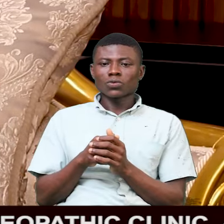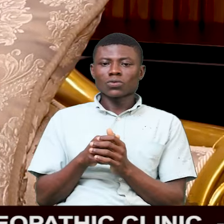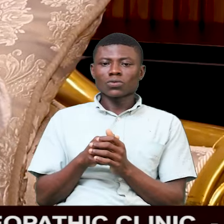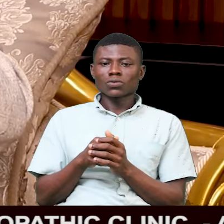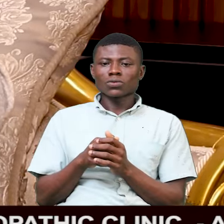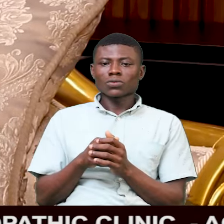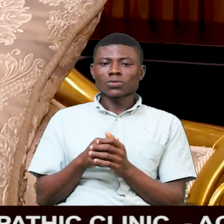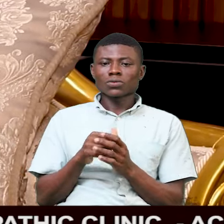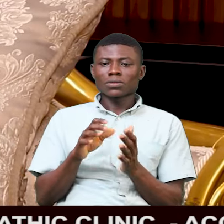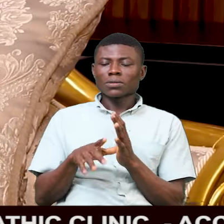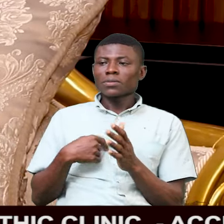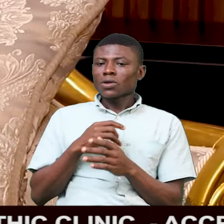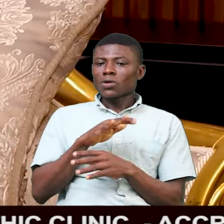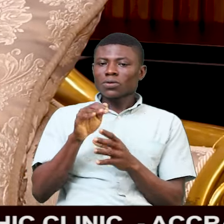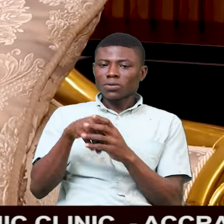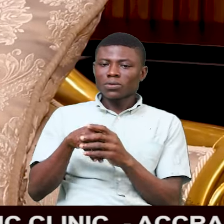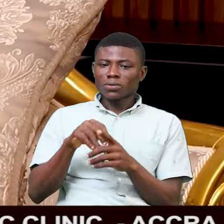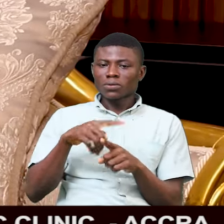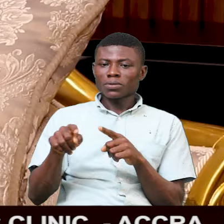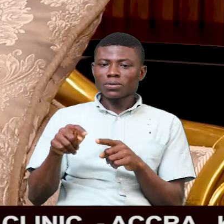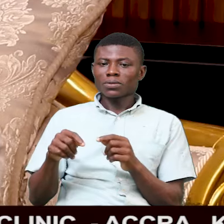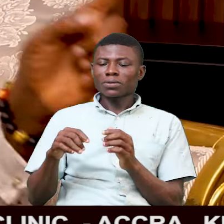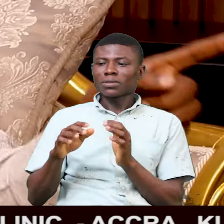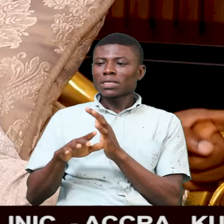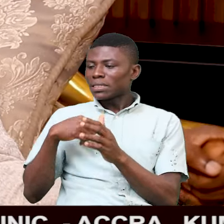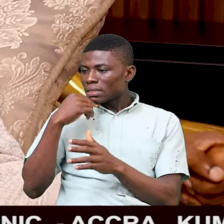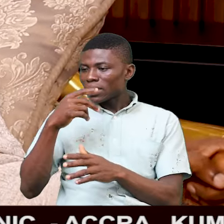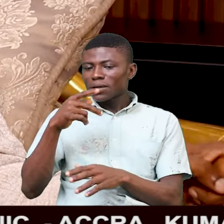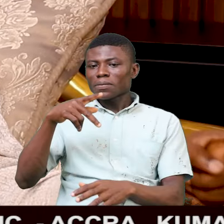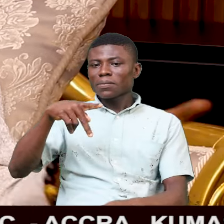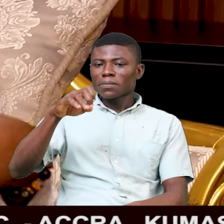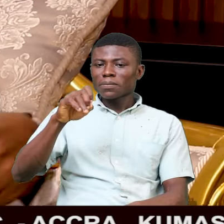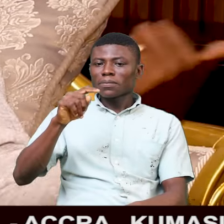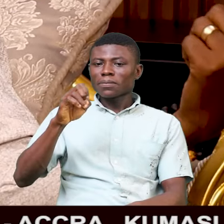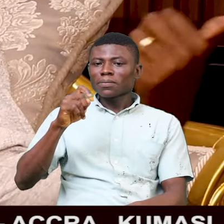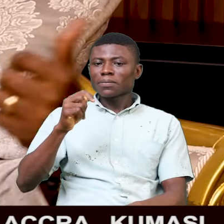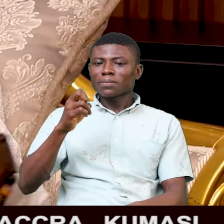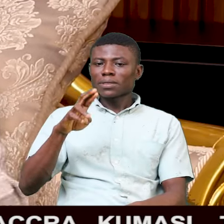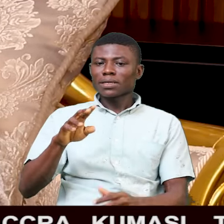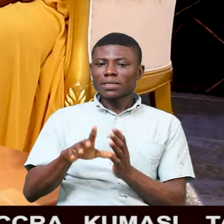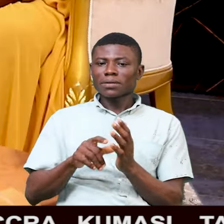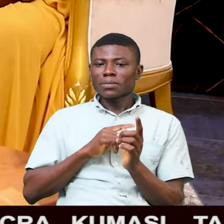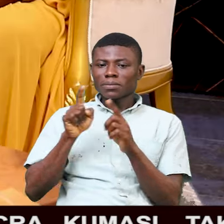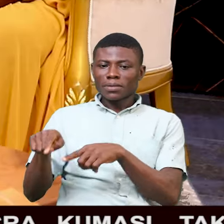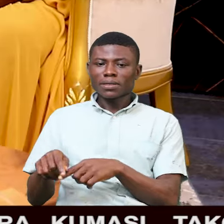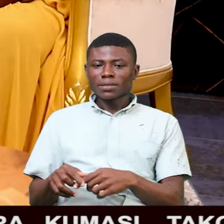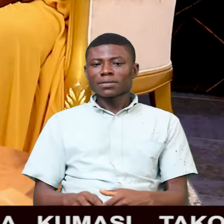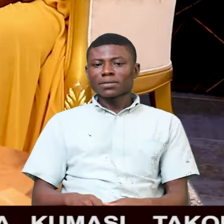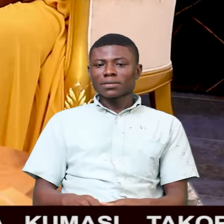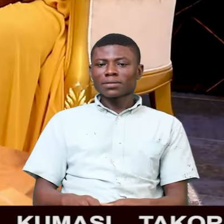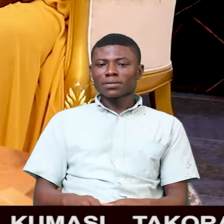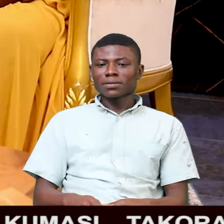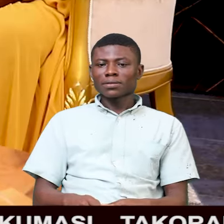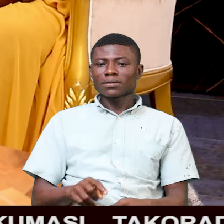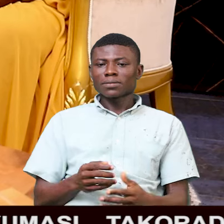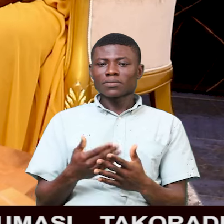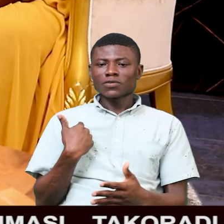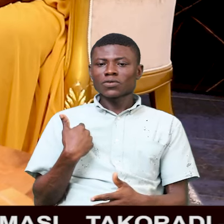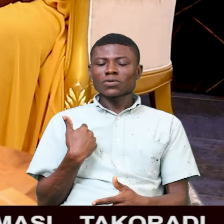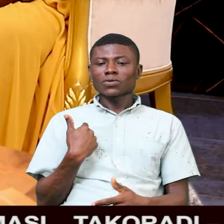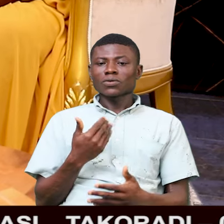bus no na me say omunkobi and ono ka kire Peter say on kan chama na membra okay e kire kura say o